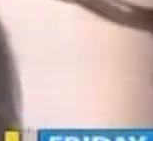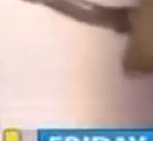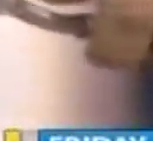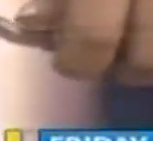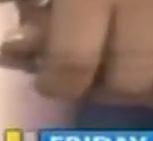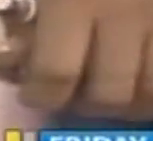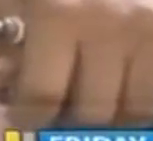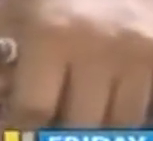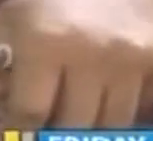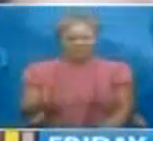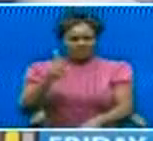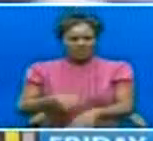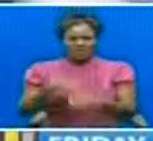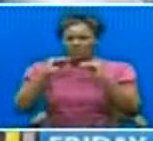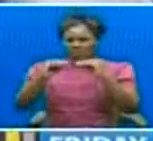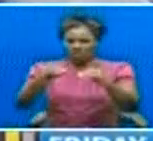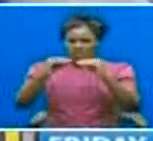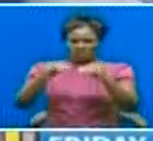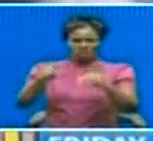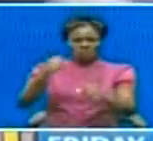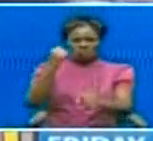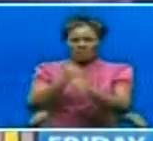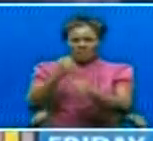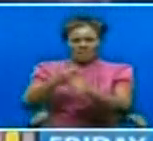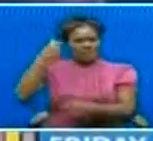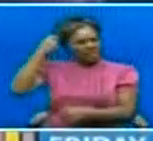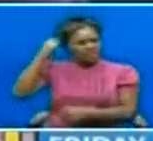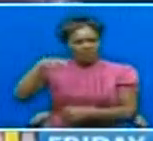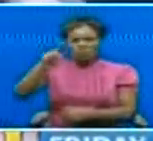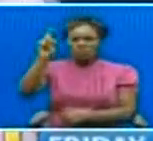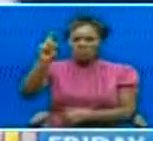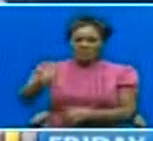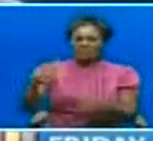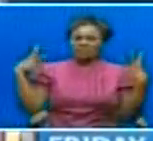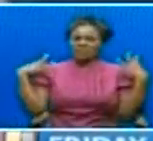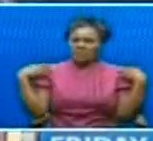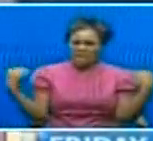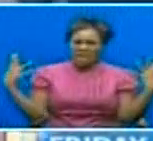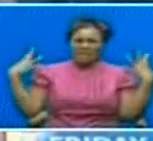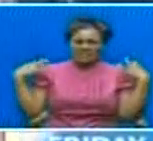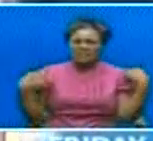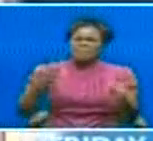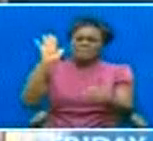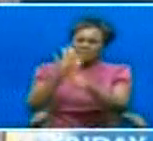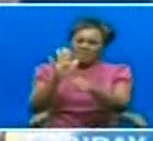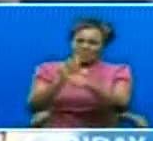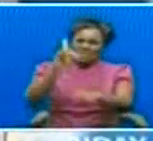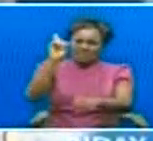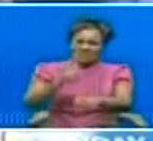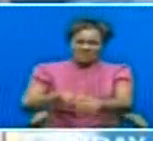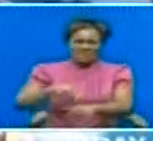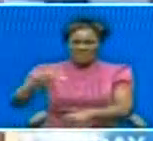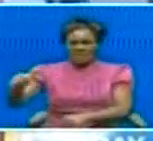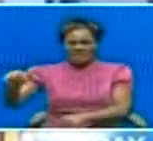told when training to become a hairdresser, one must practice at least 1,000 times on a